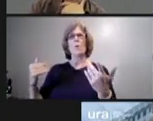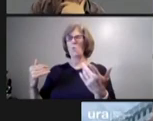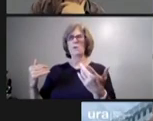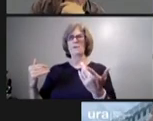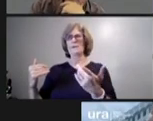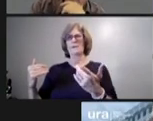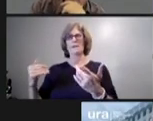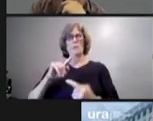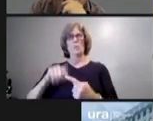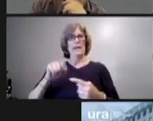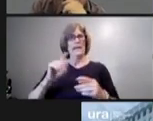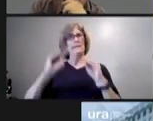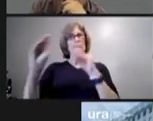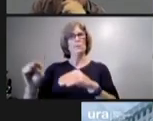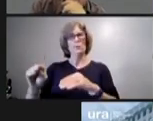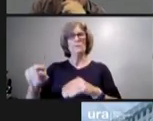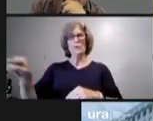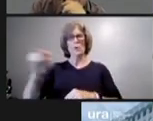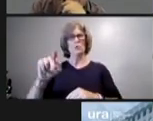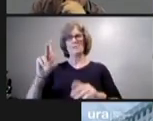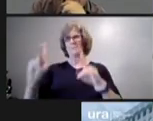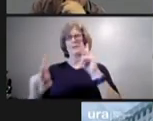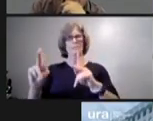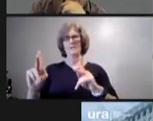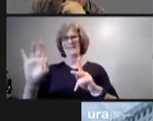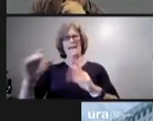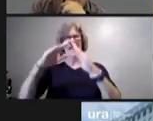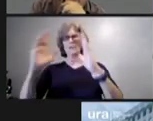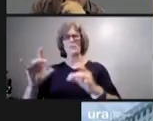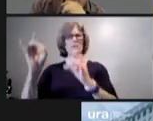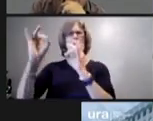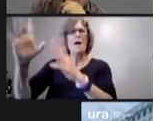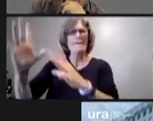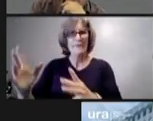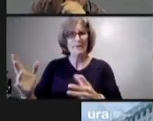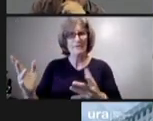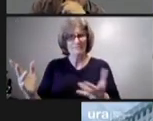how inaccessible, why try is the concept.